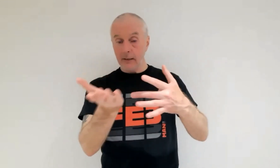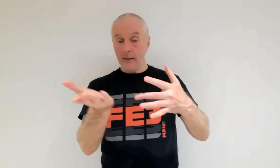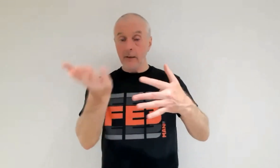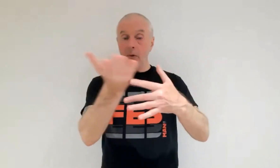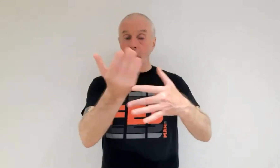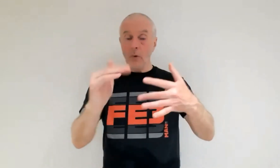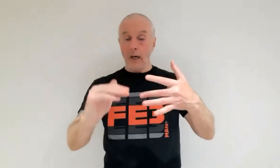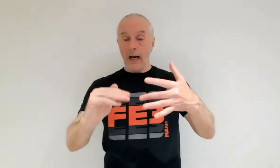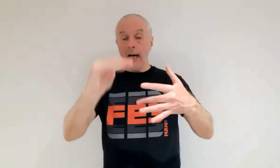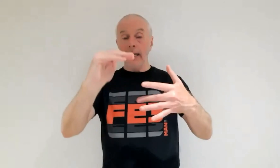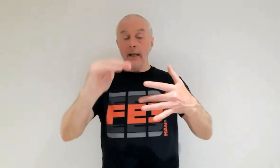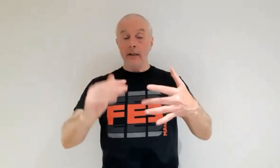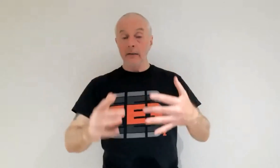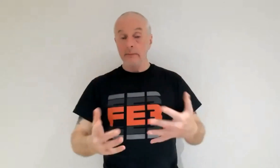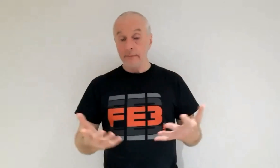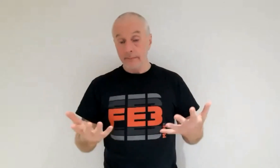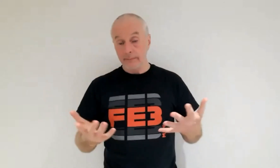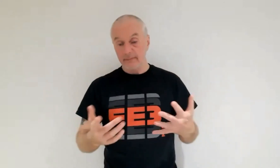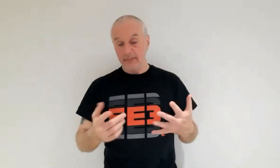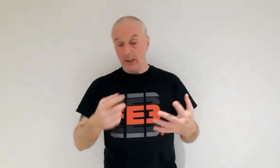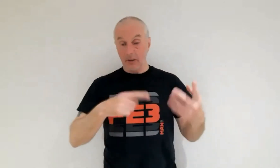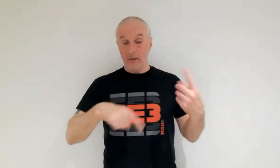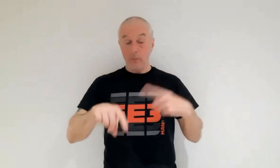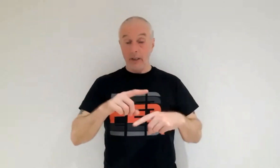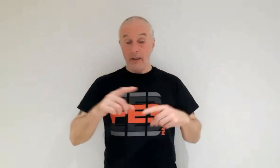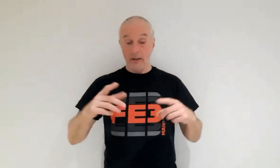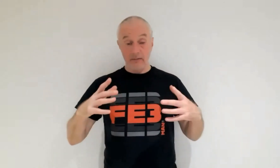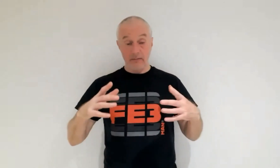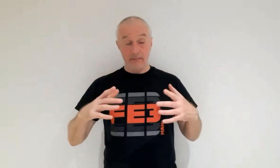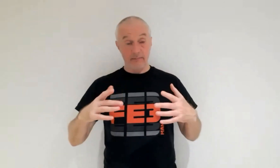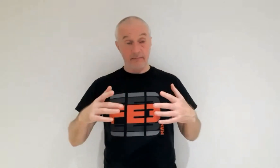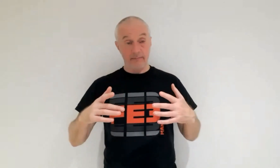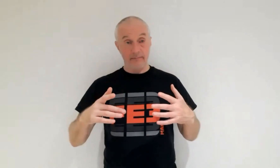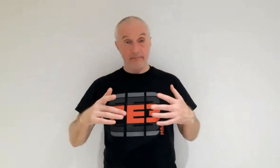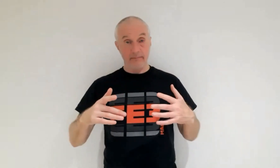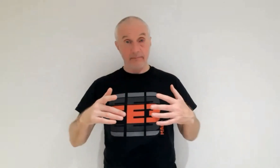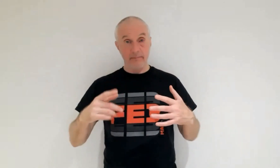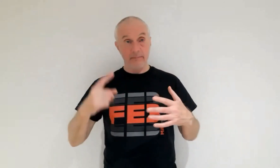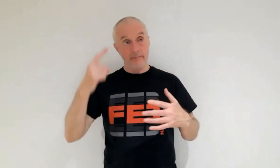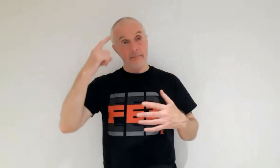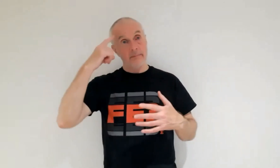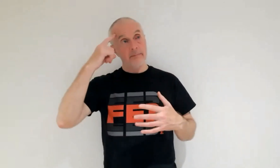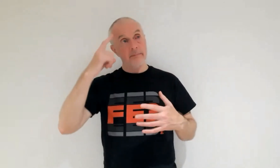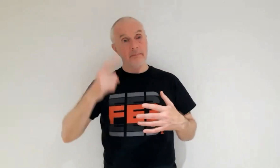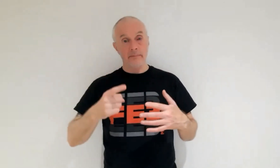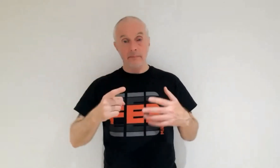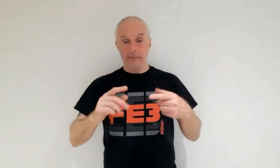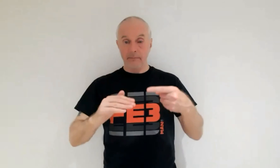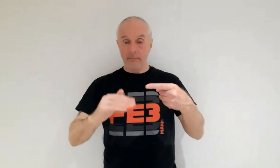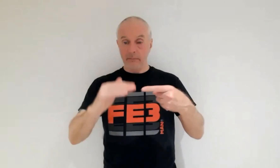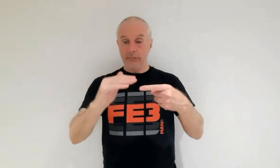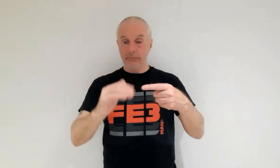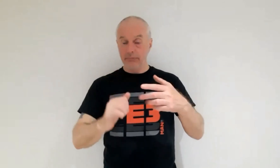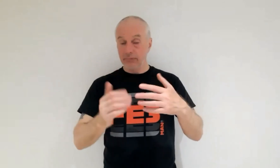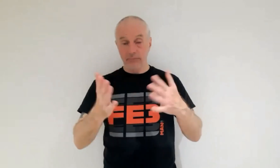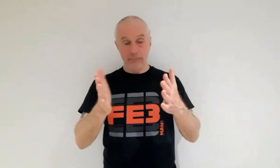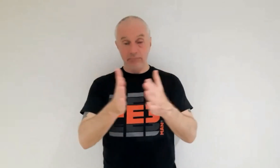or pressure tier, the kind of breadth of your trial at that point is so broad,